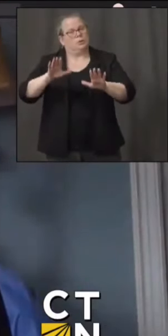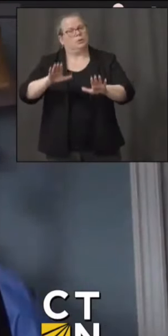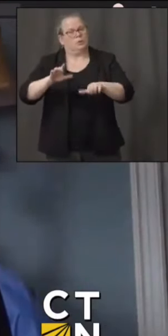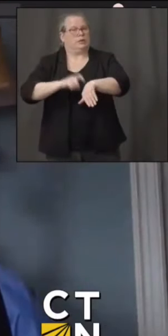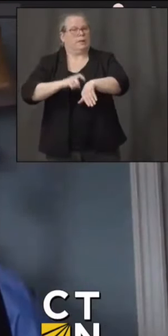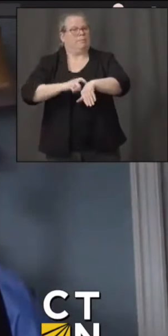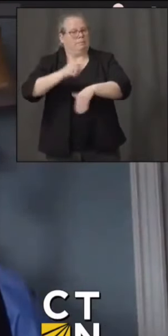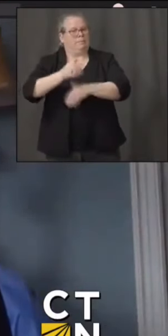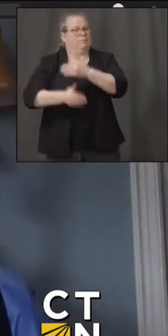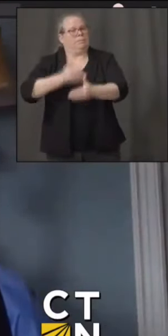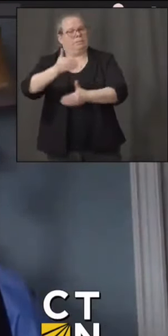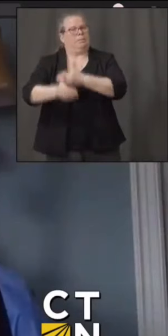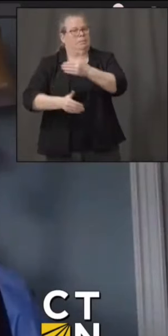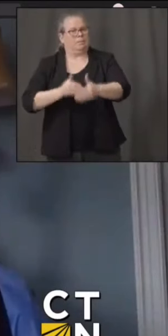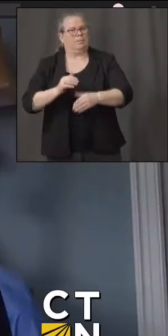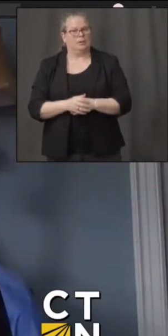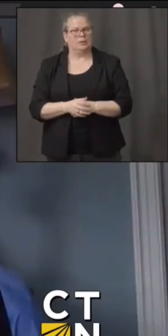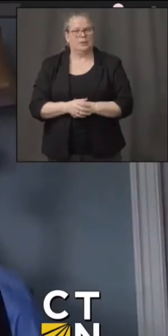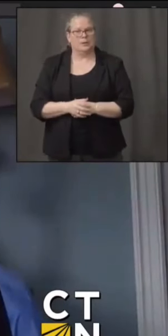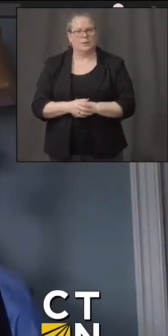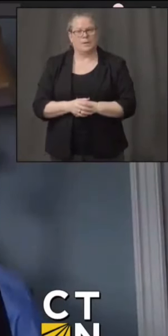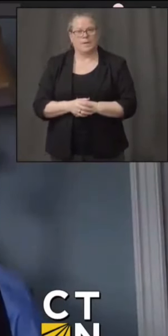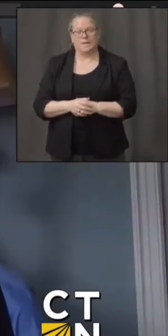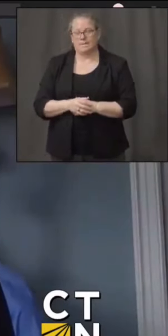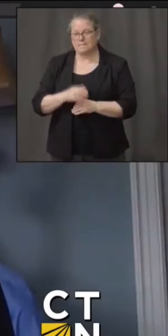Chances for a second wave?